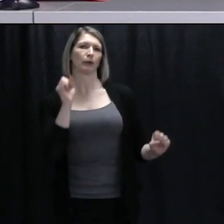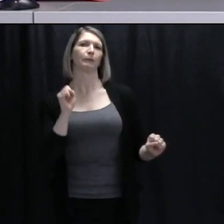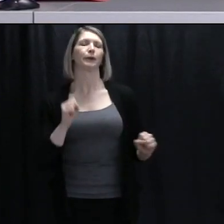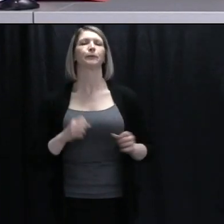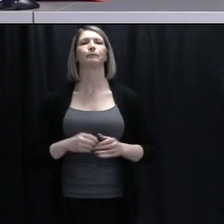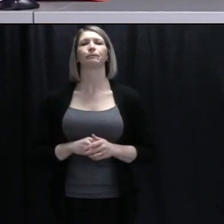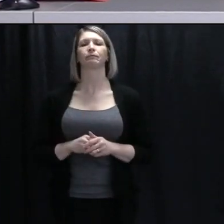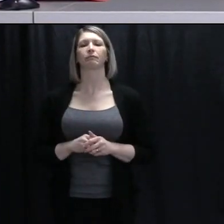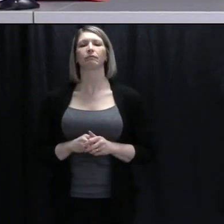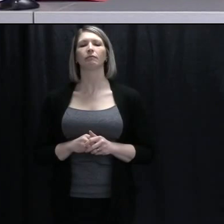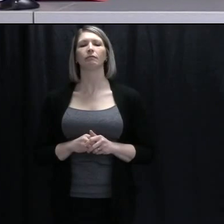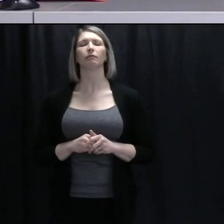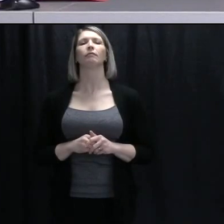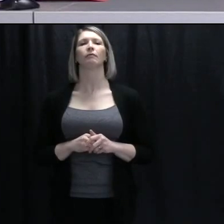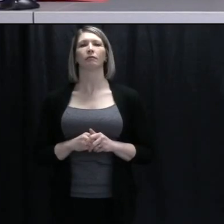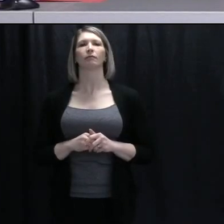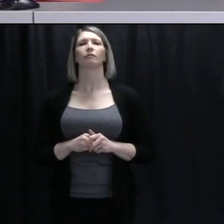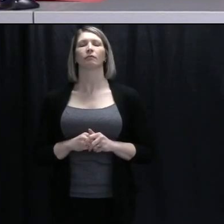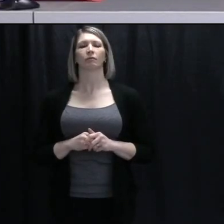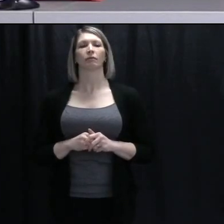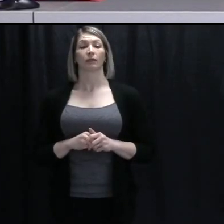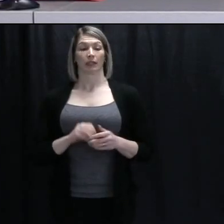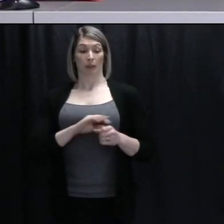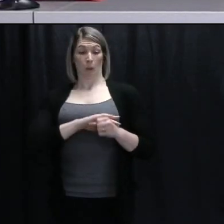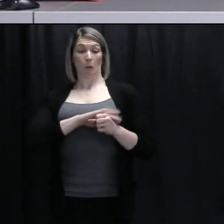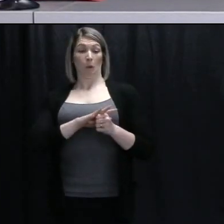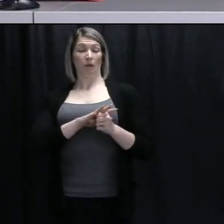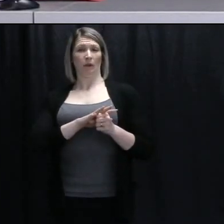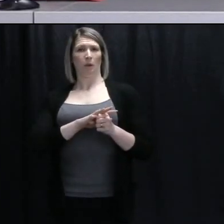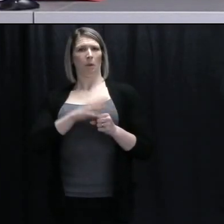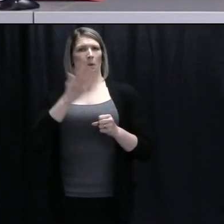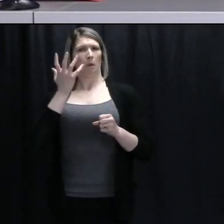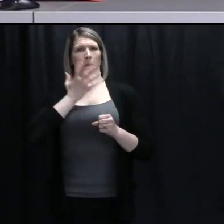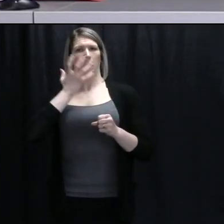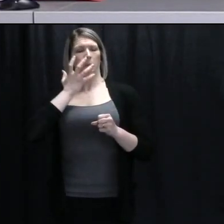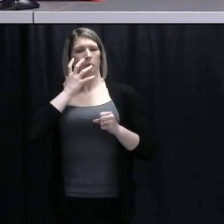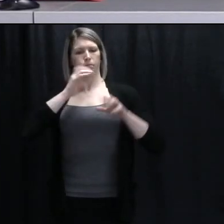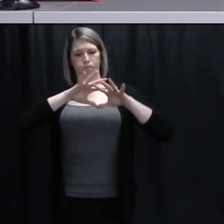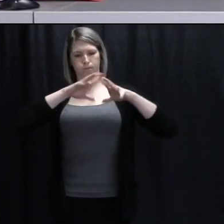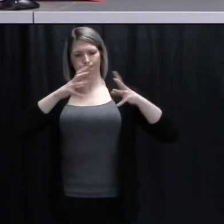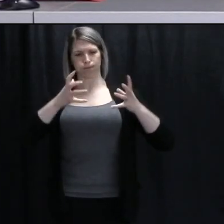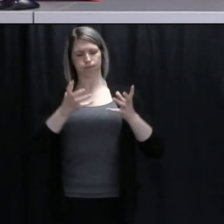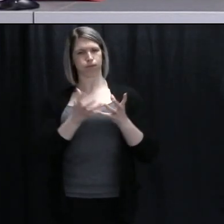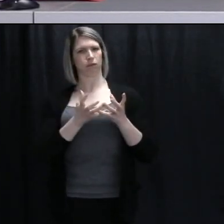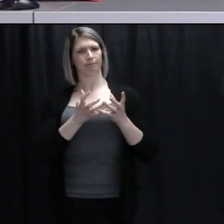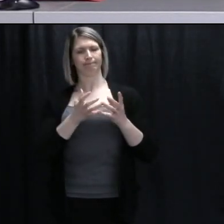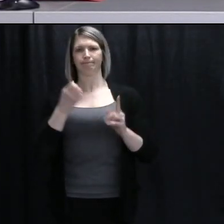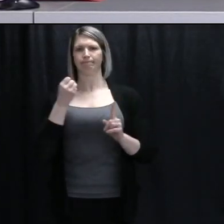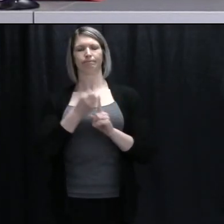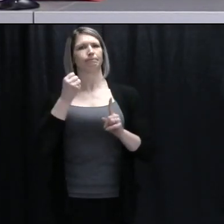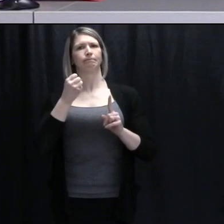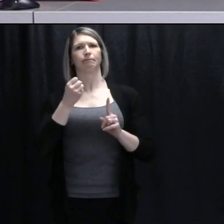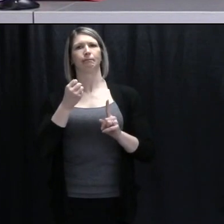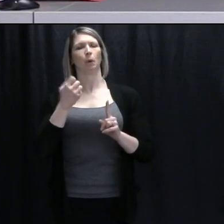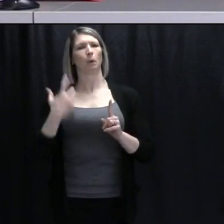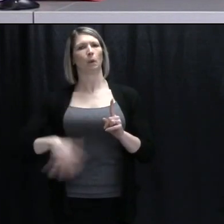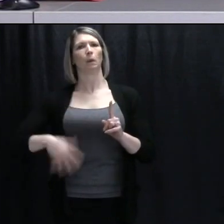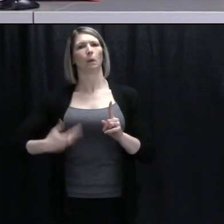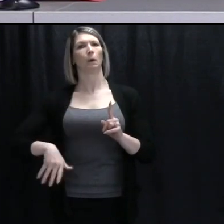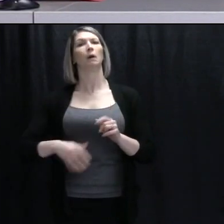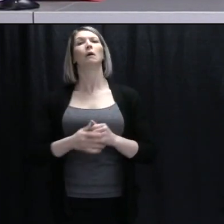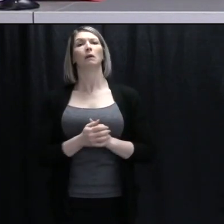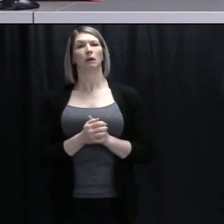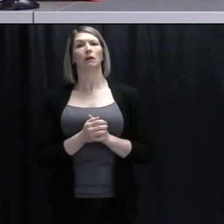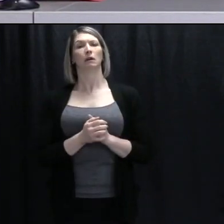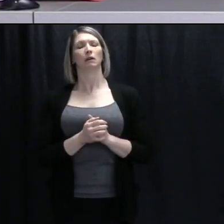The impacts of COVID-19 are bringing changes to our normal practices and routines on a daily basis.